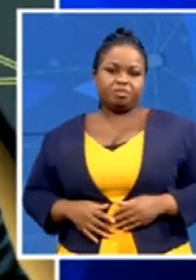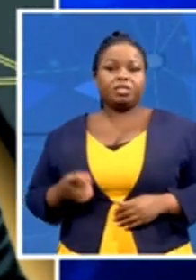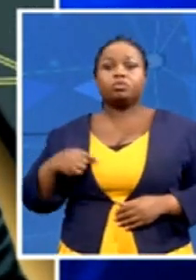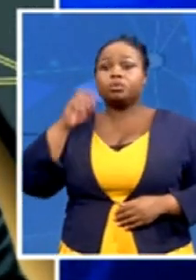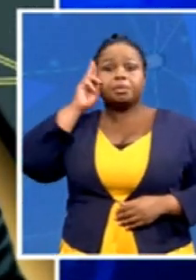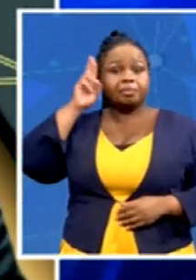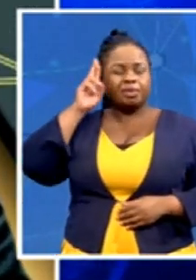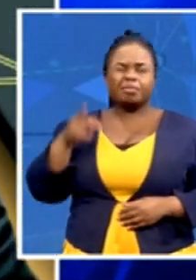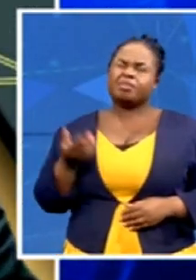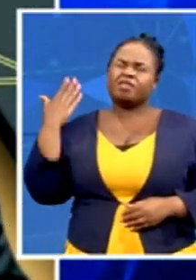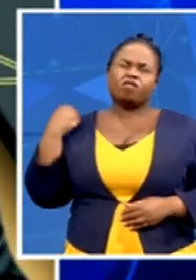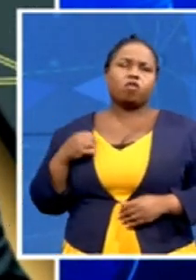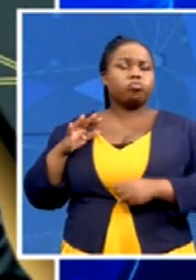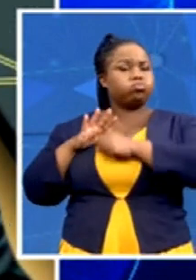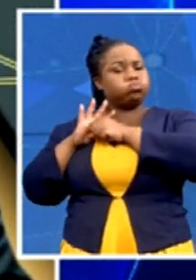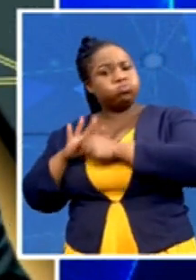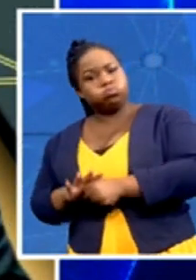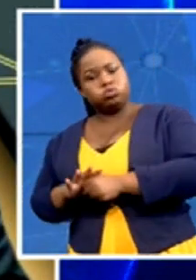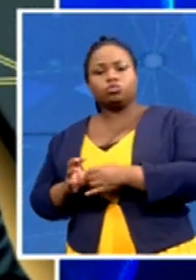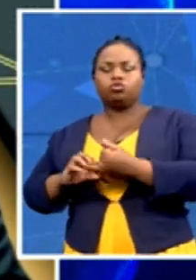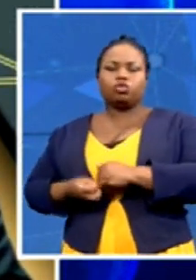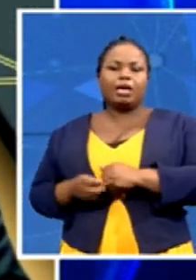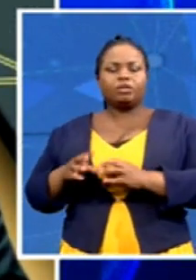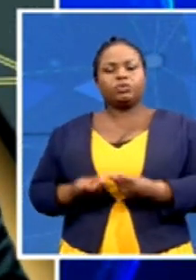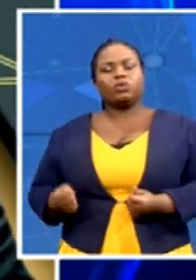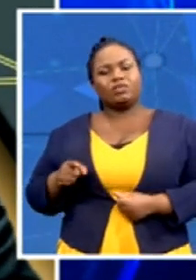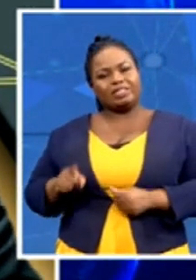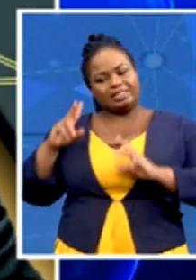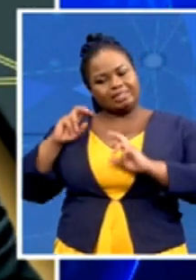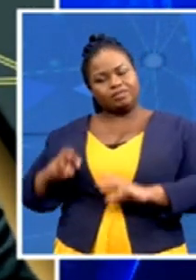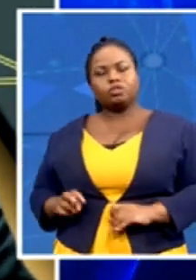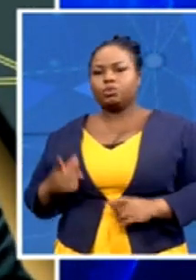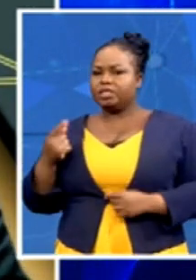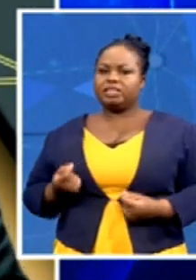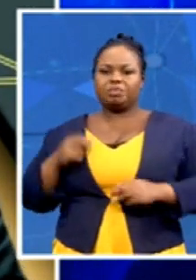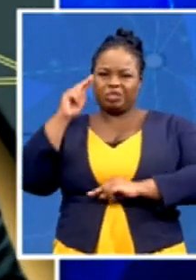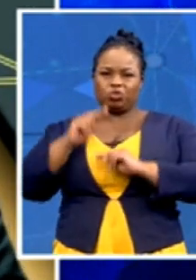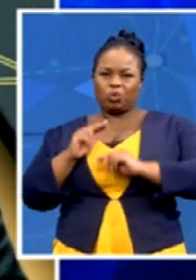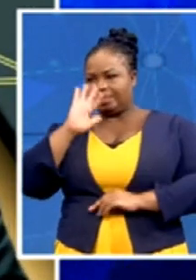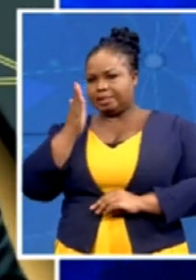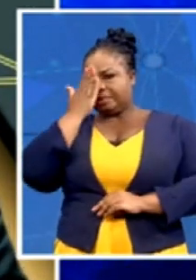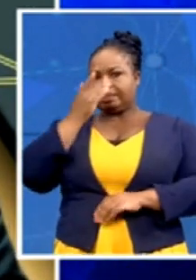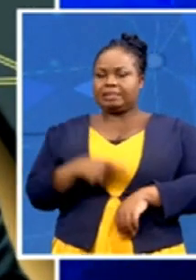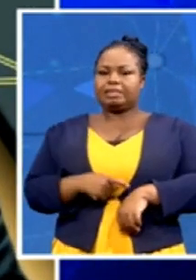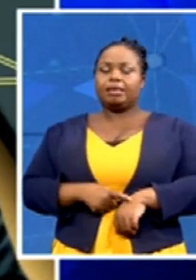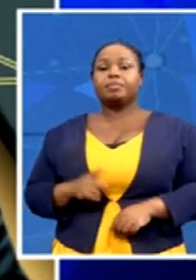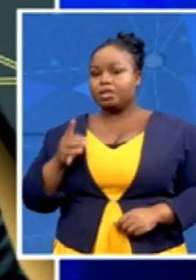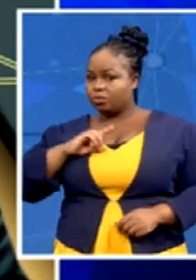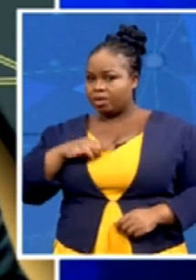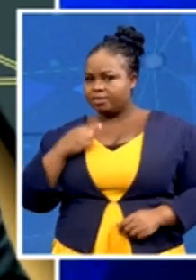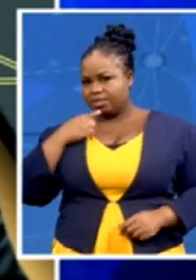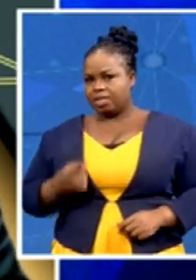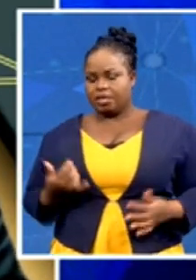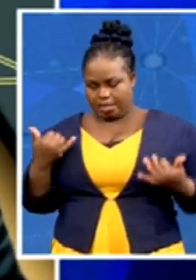with this matter, and we had to do it in a very short space of time. That is why I'm saying, even now as we speak to you, we